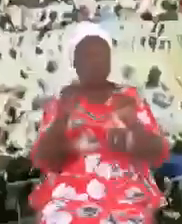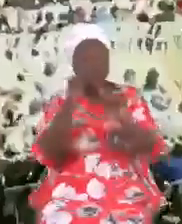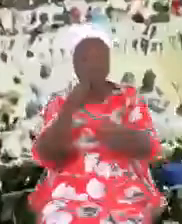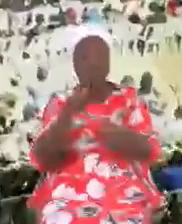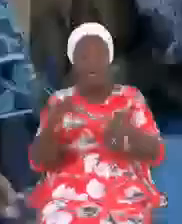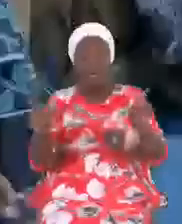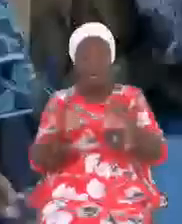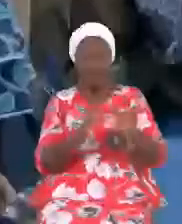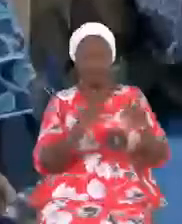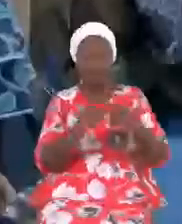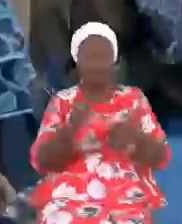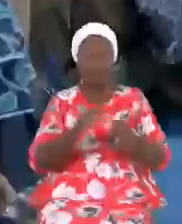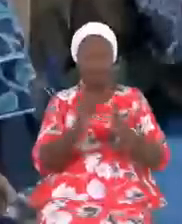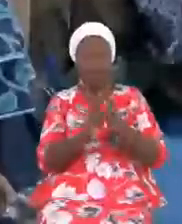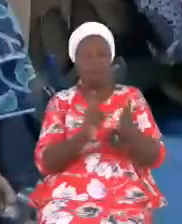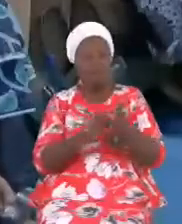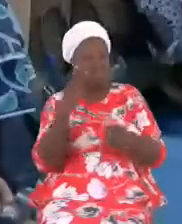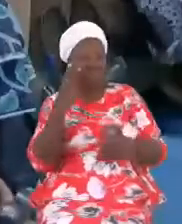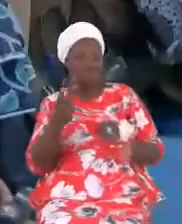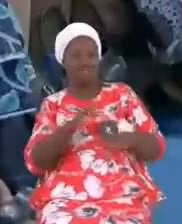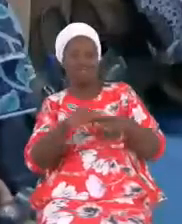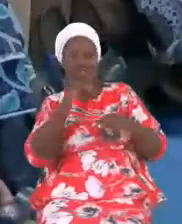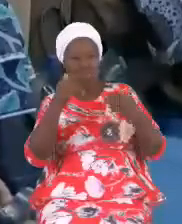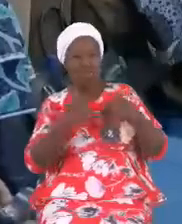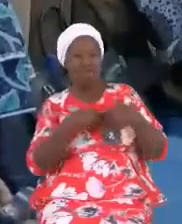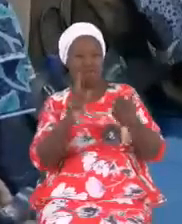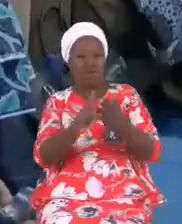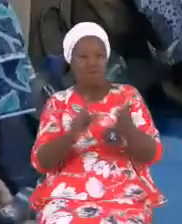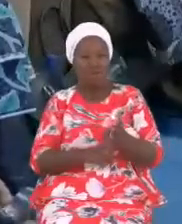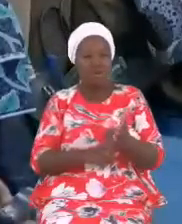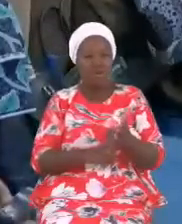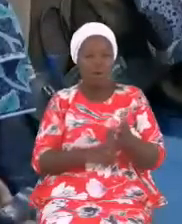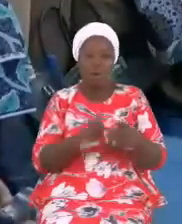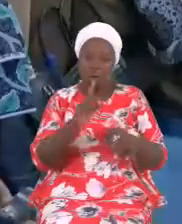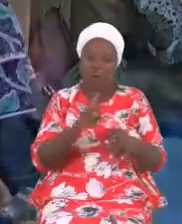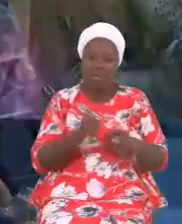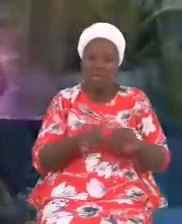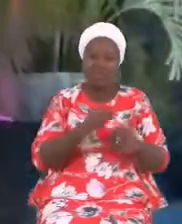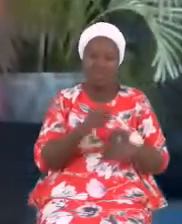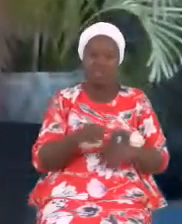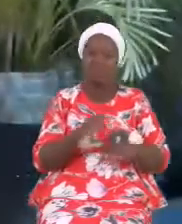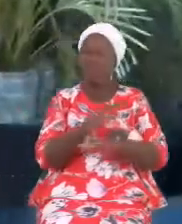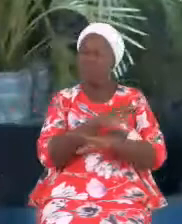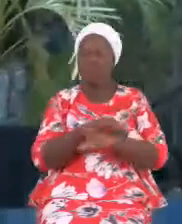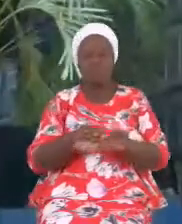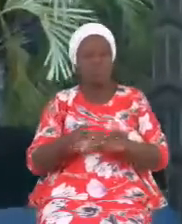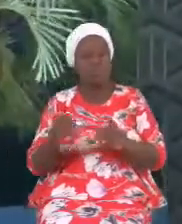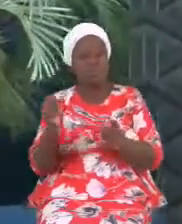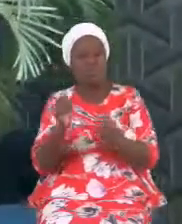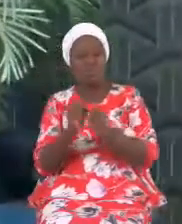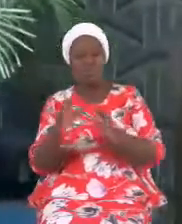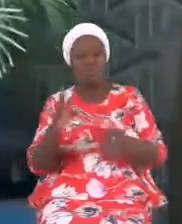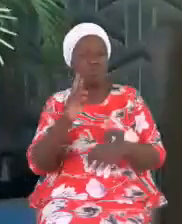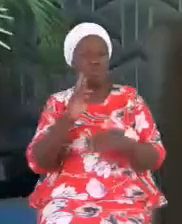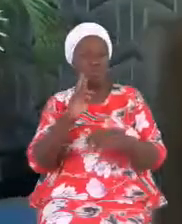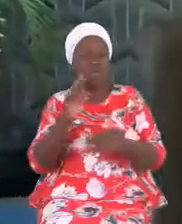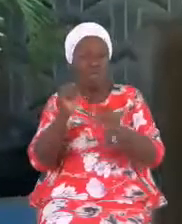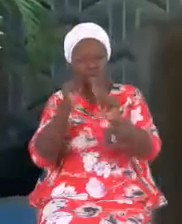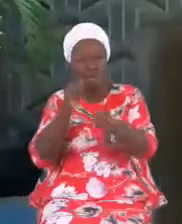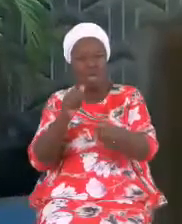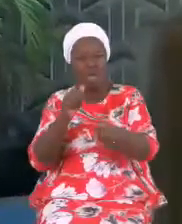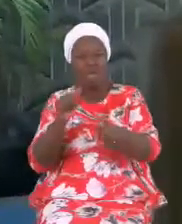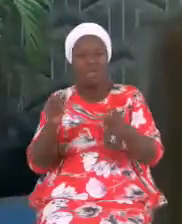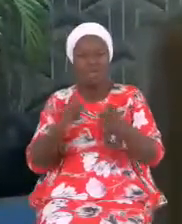doesn't have law." If he said, "Don't stone her, forgive her," they'll say, "He's